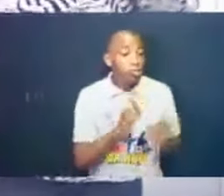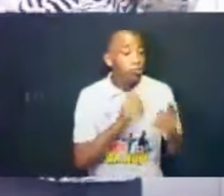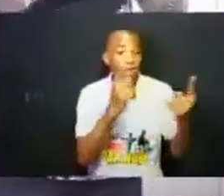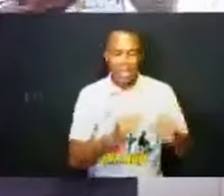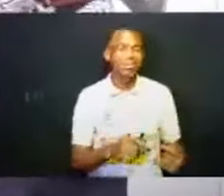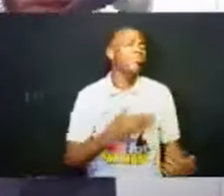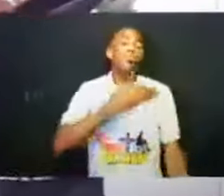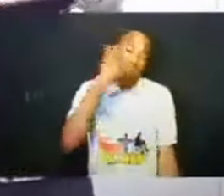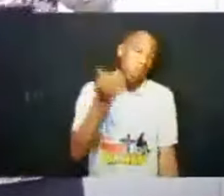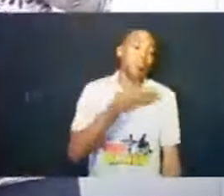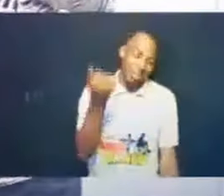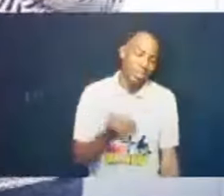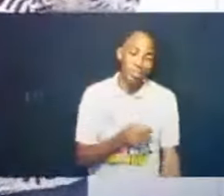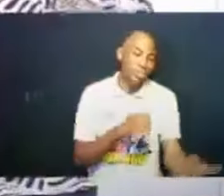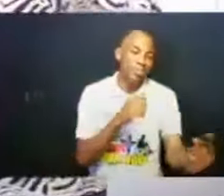Today,